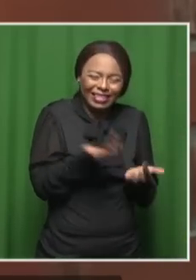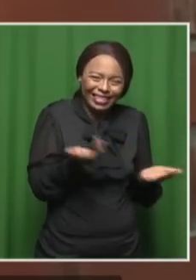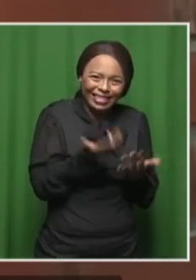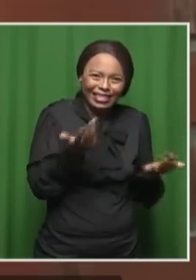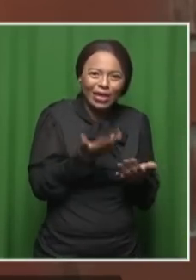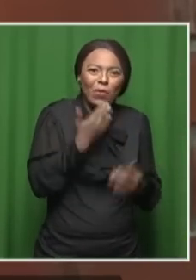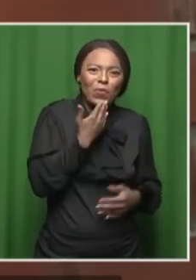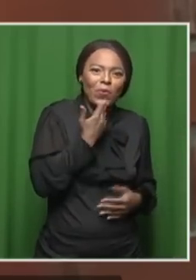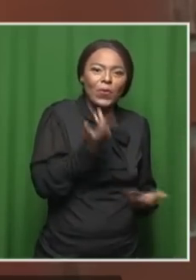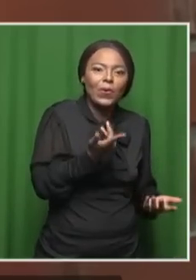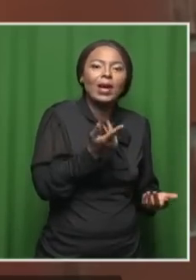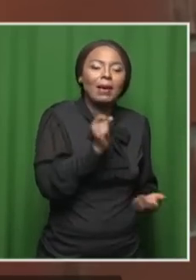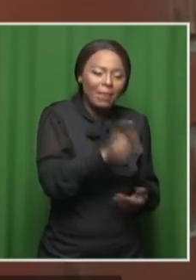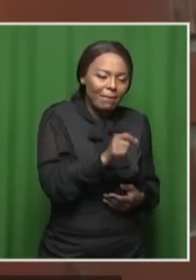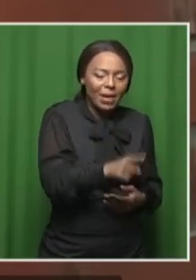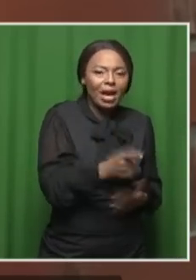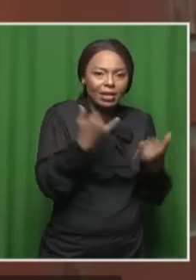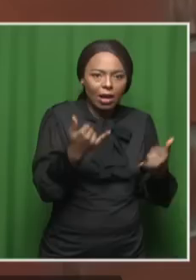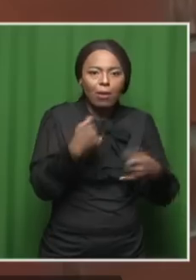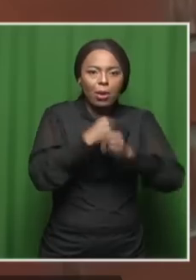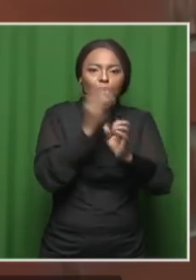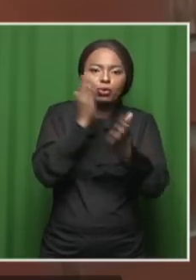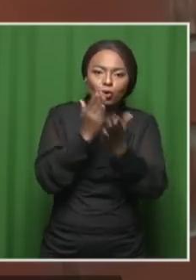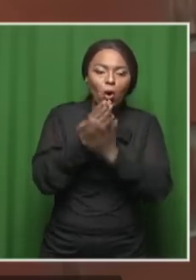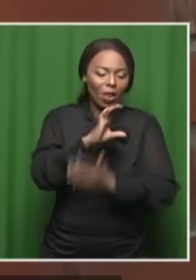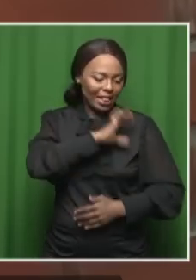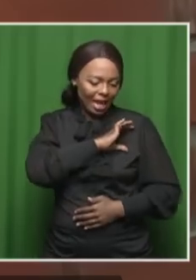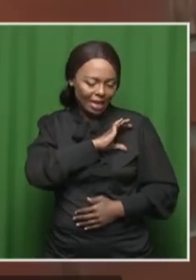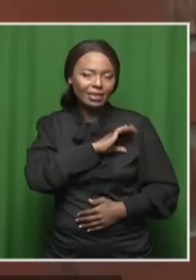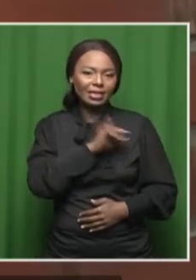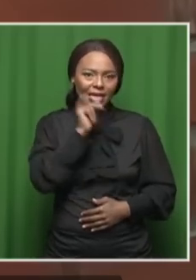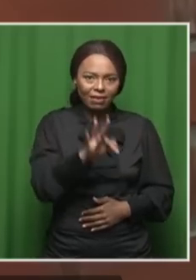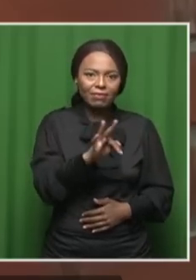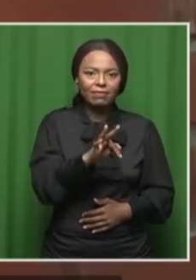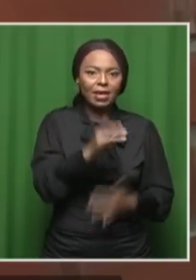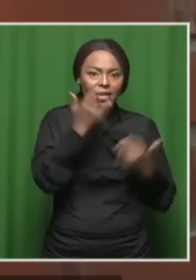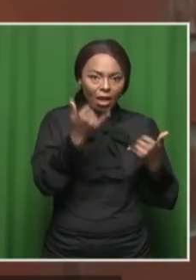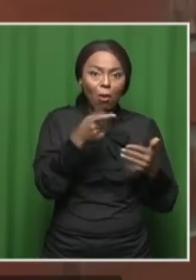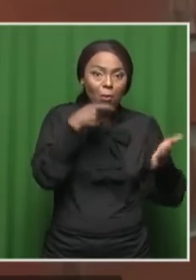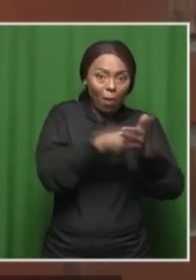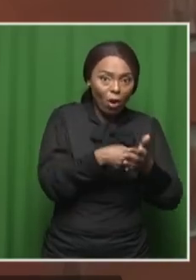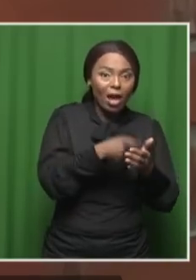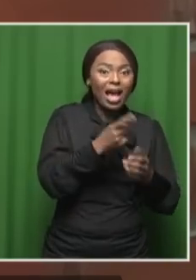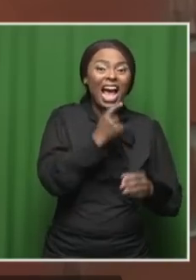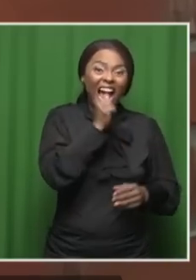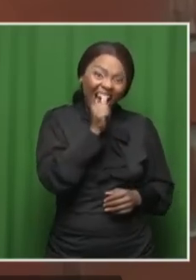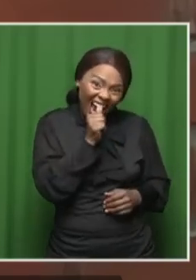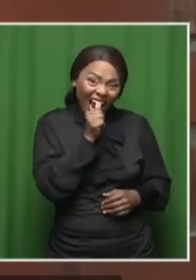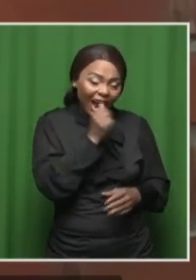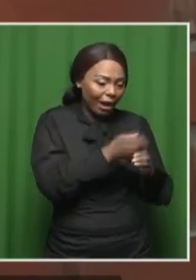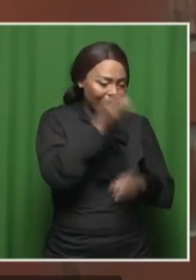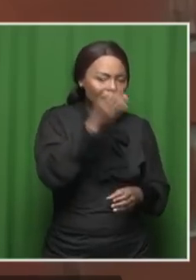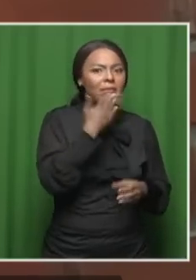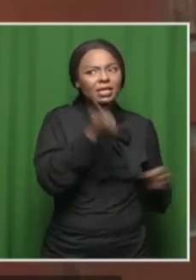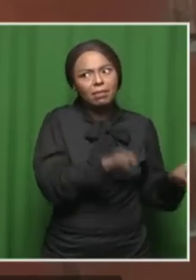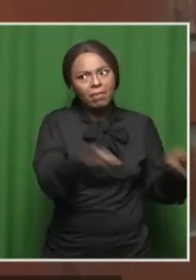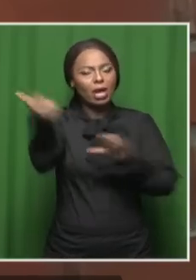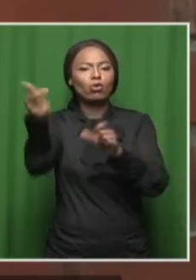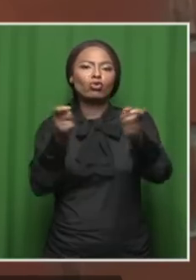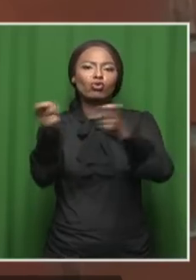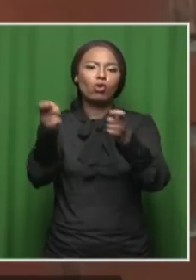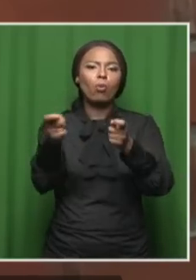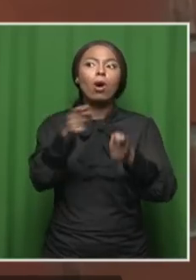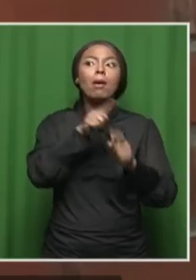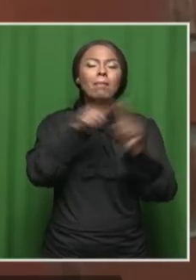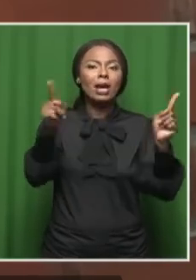on a national drive to ensure that consumers really return those products. But it's really worrying because it started around May.